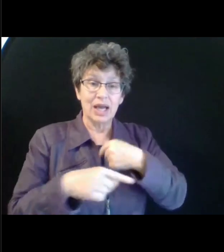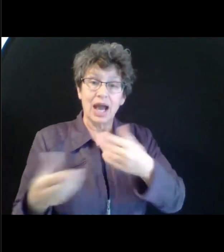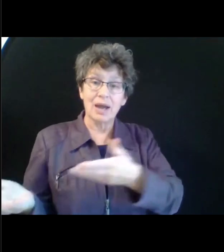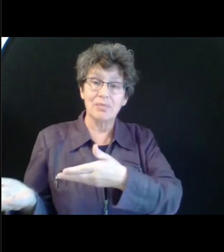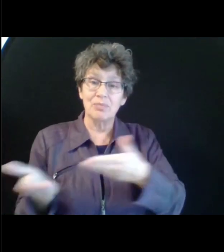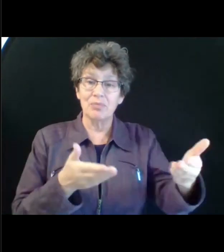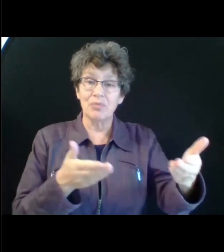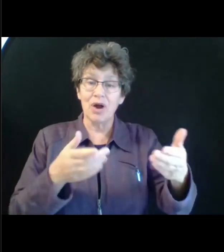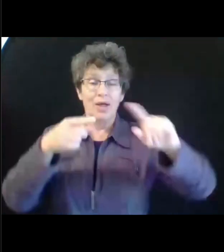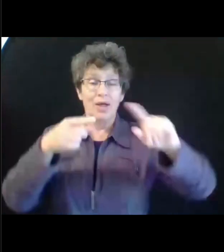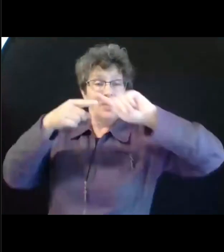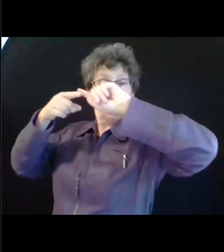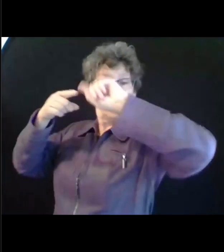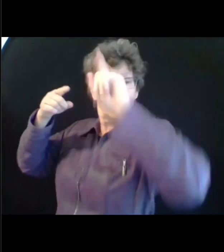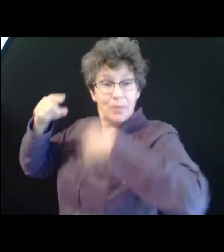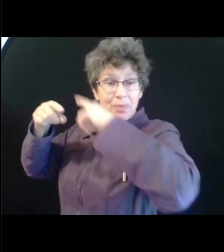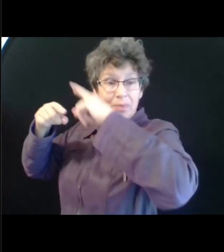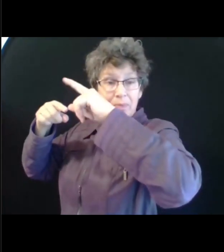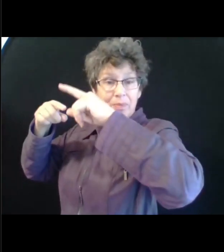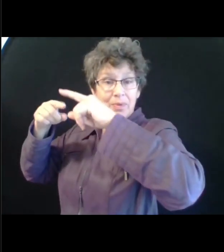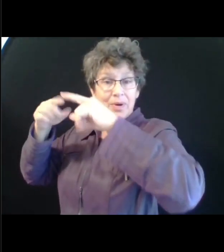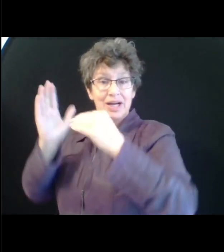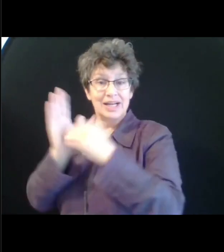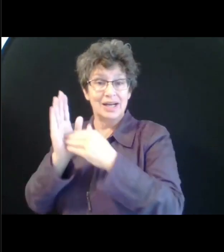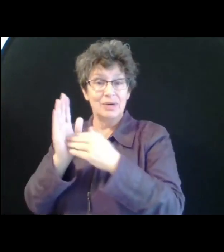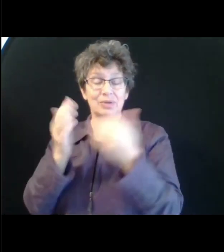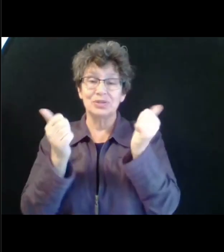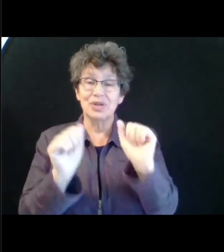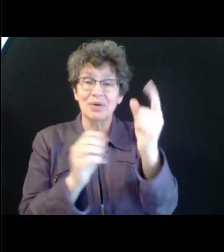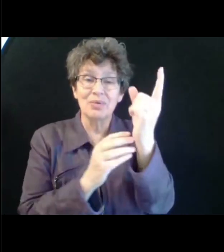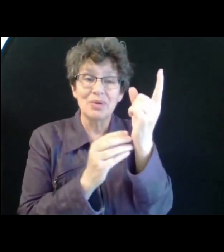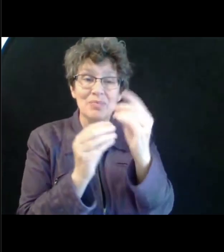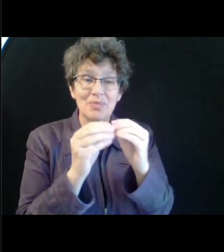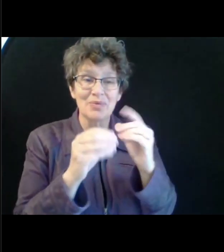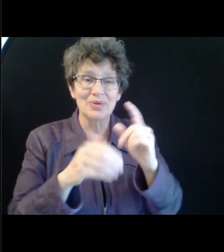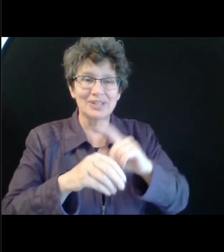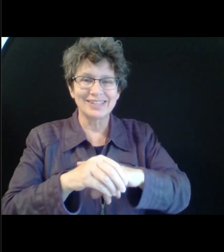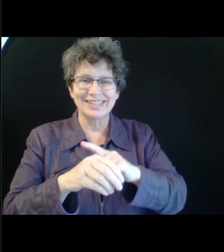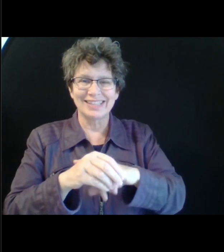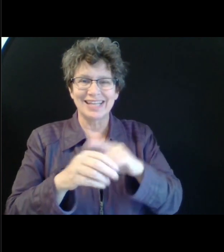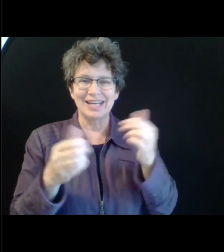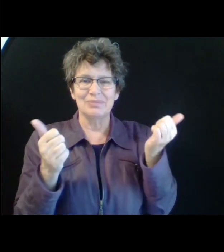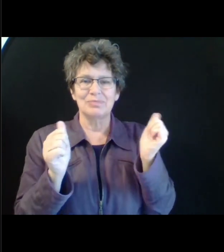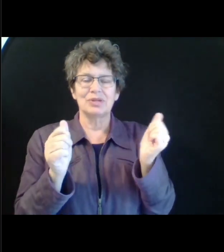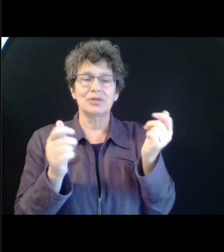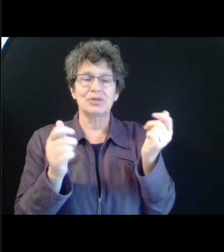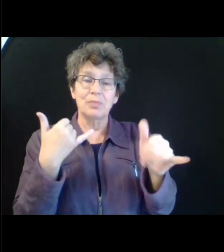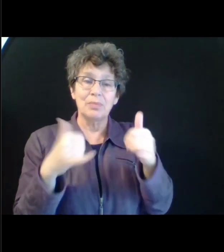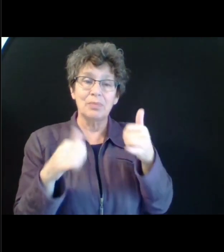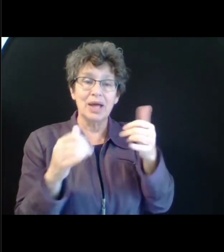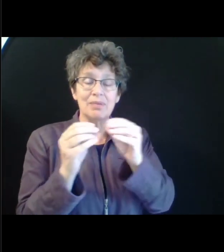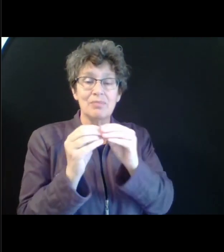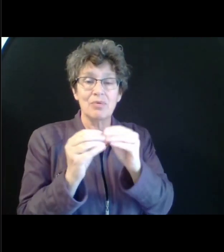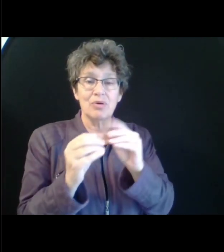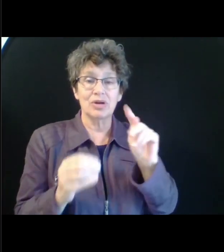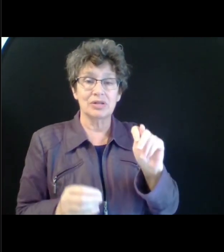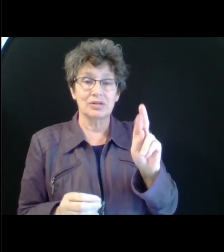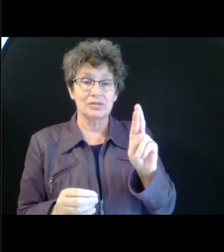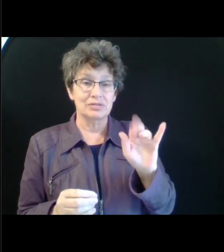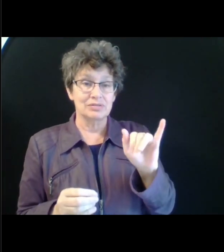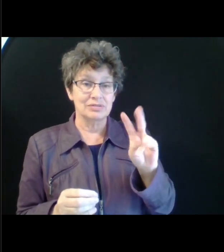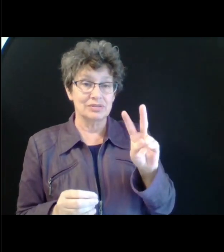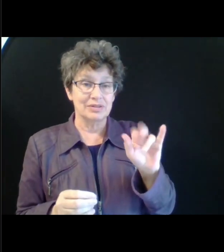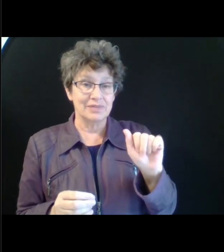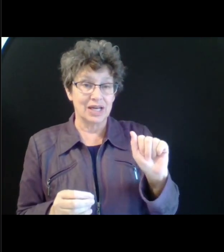so that we can have one more go and play some more trivia. So the questions that I've prepared